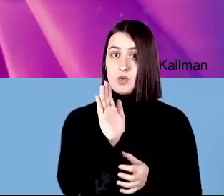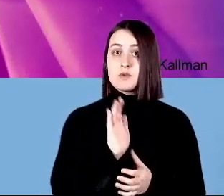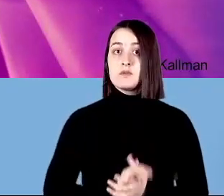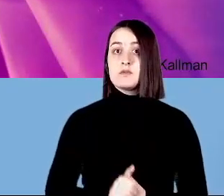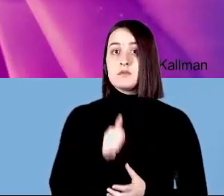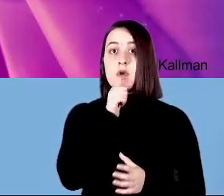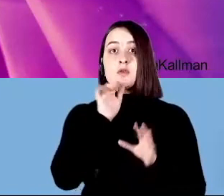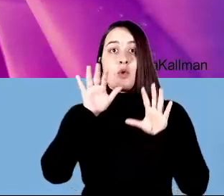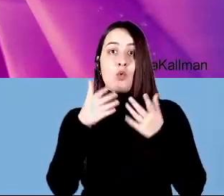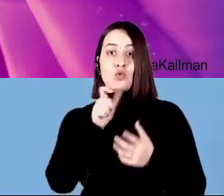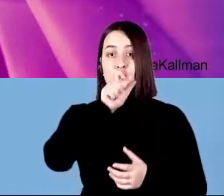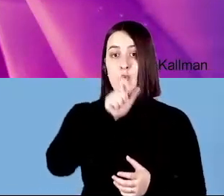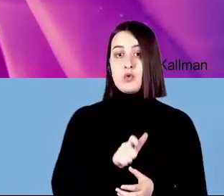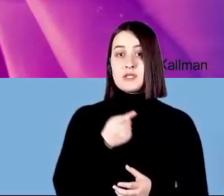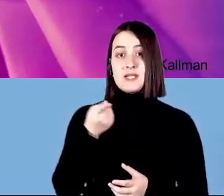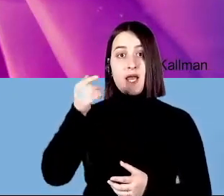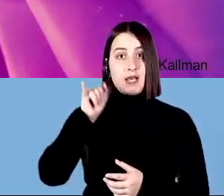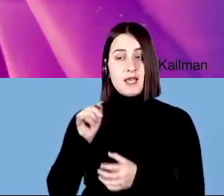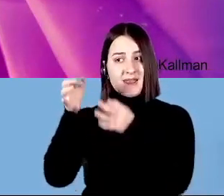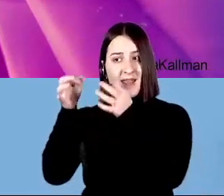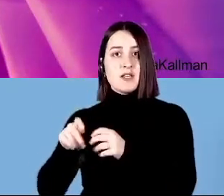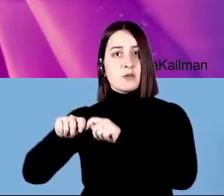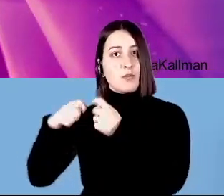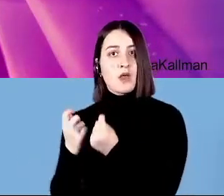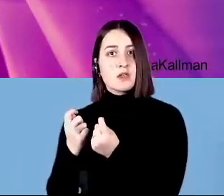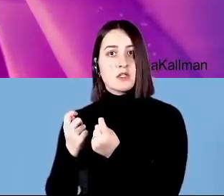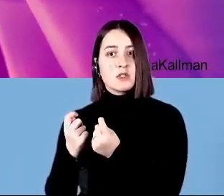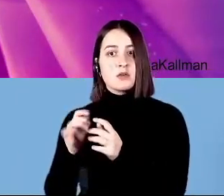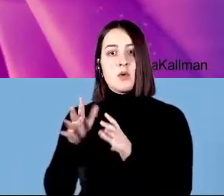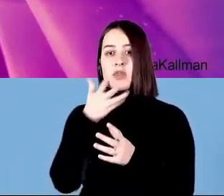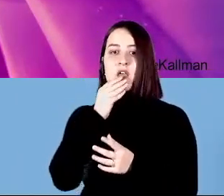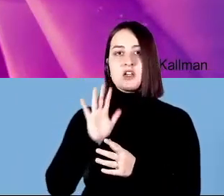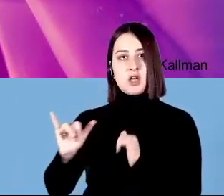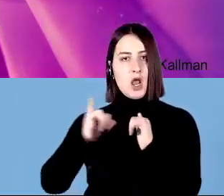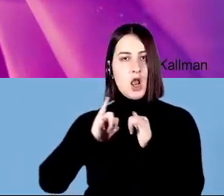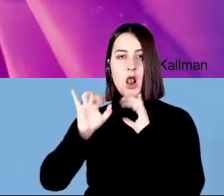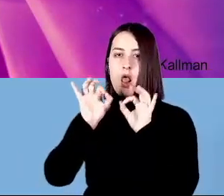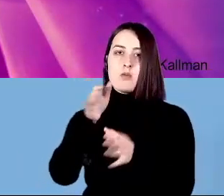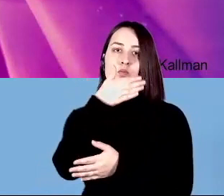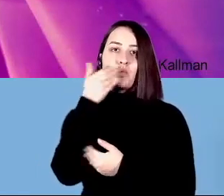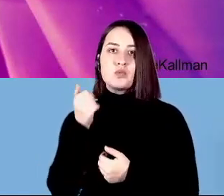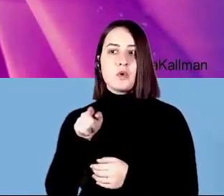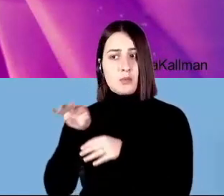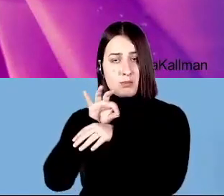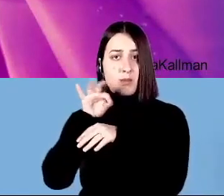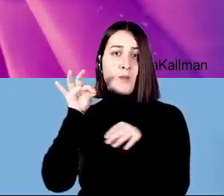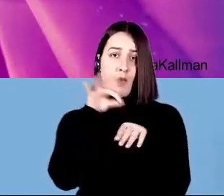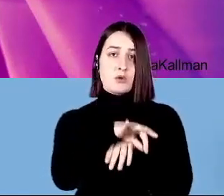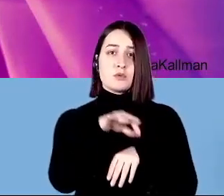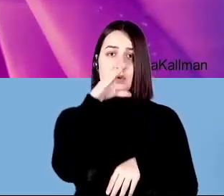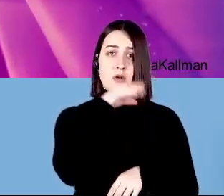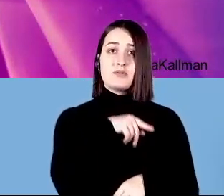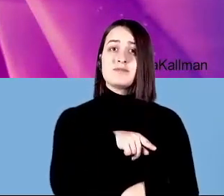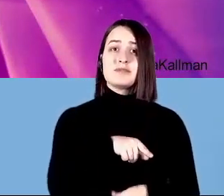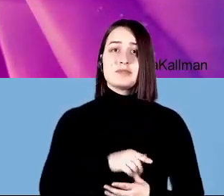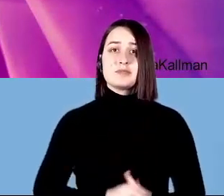avatar? Should they be punished in the same way that they would if they were abusing a human? Now,